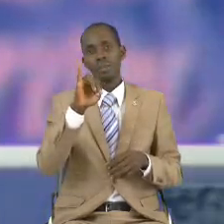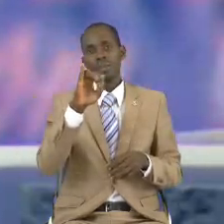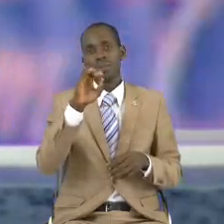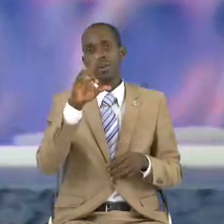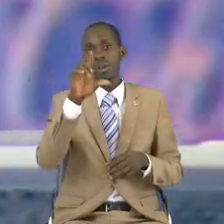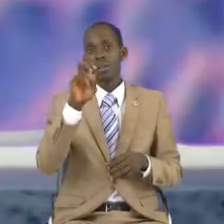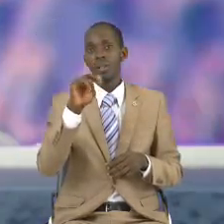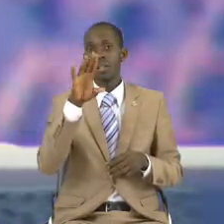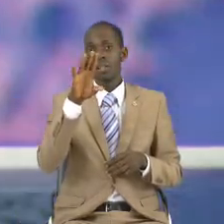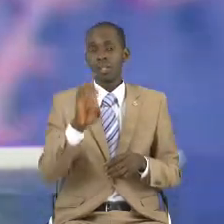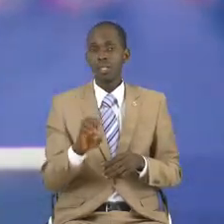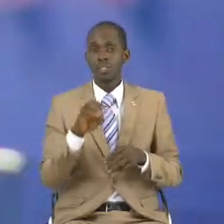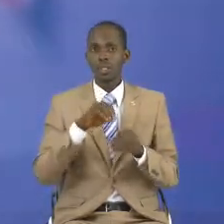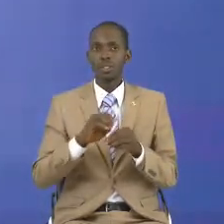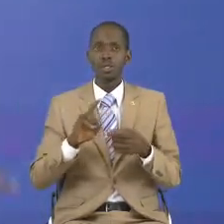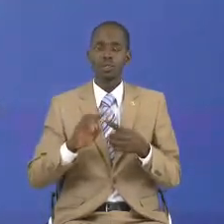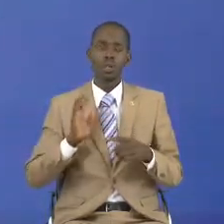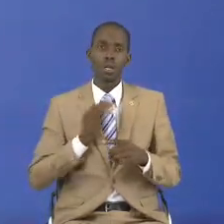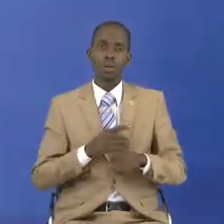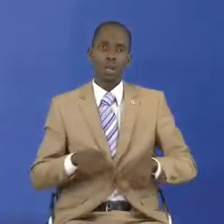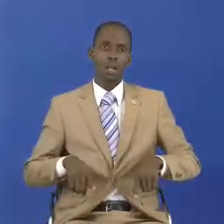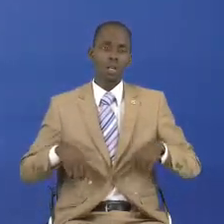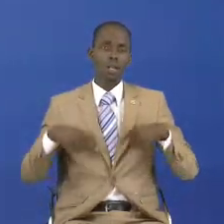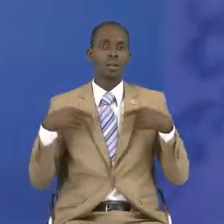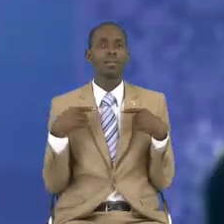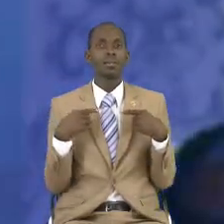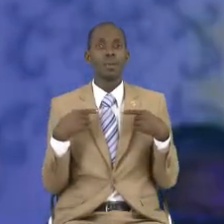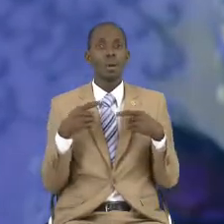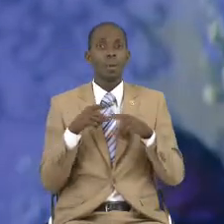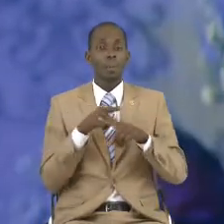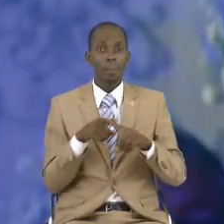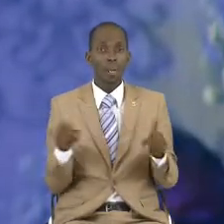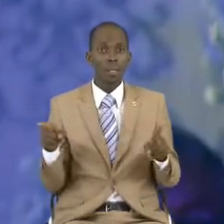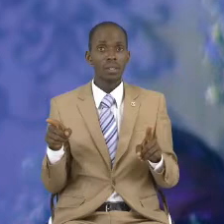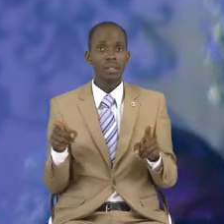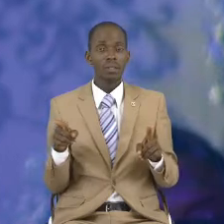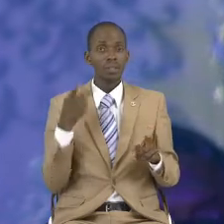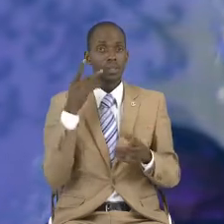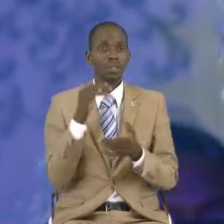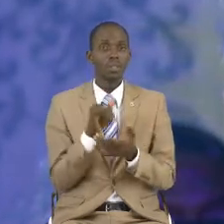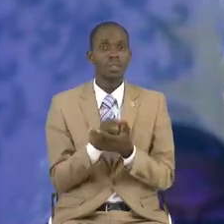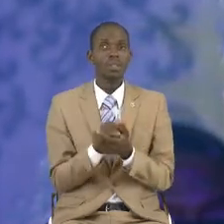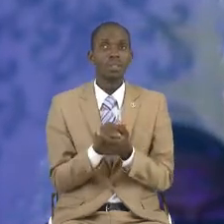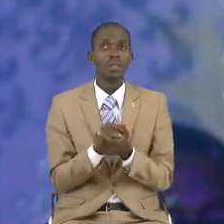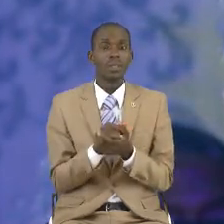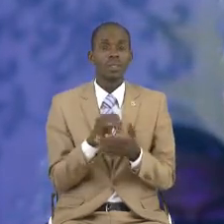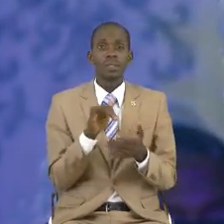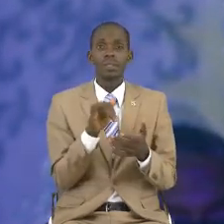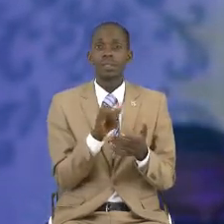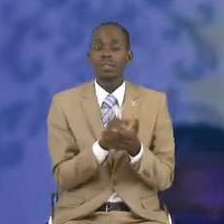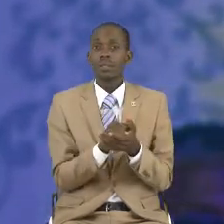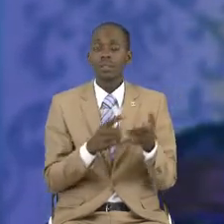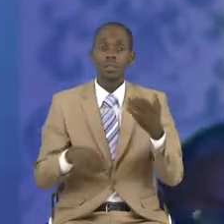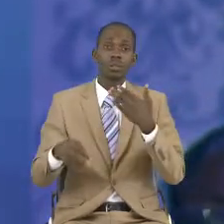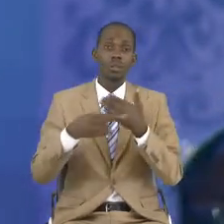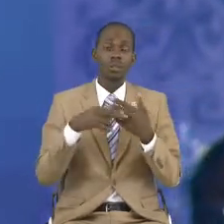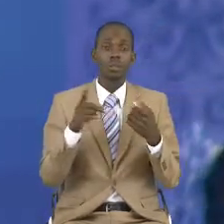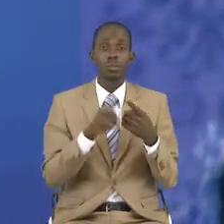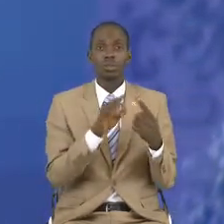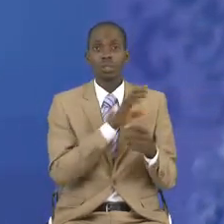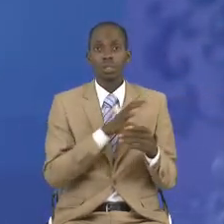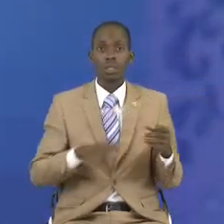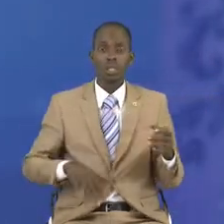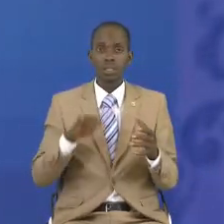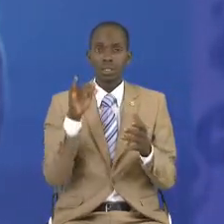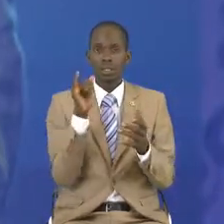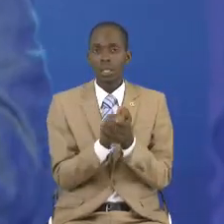come to christ that evil nature fighting nature violent nature